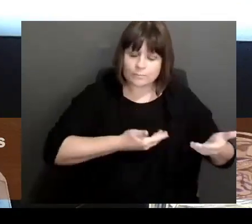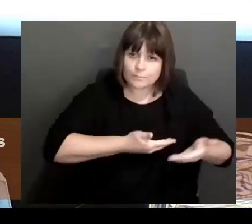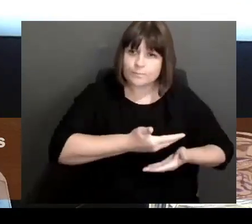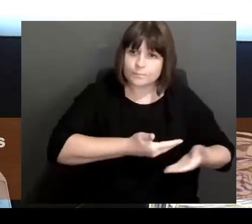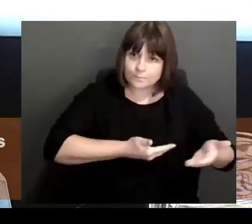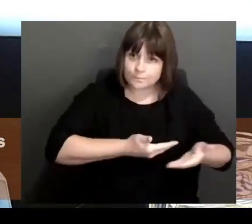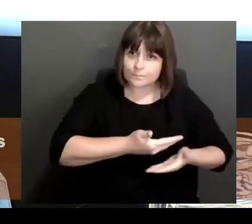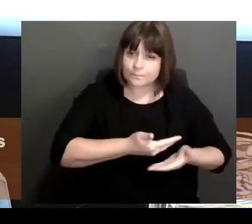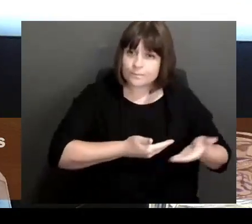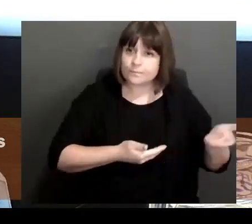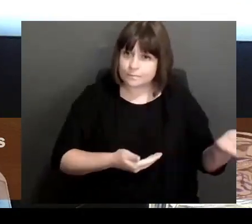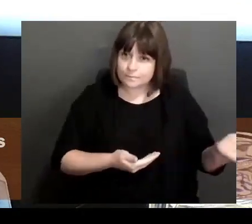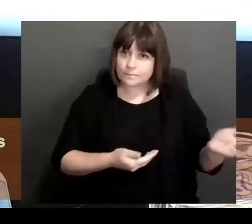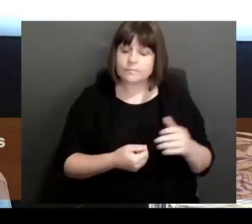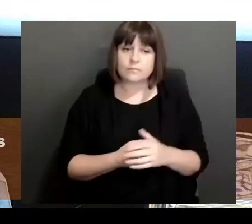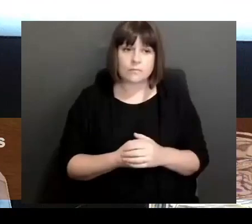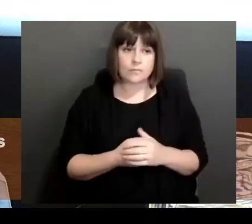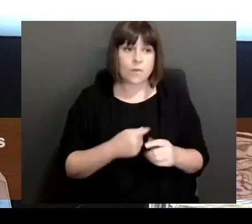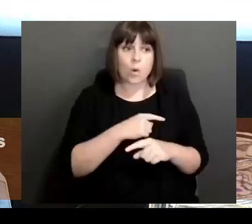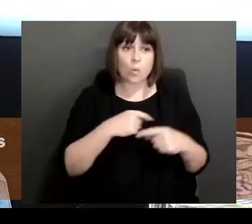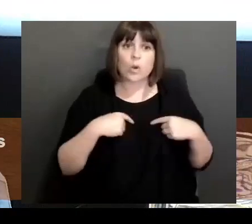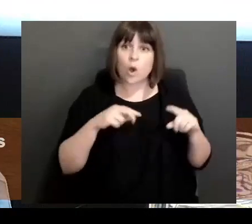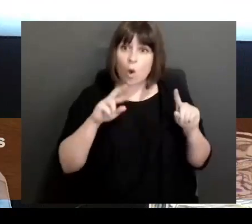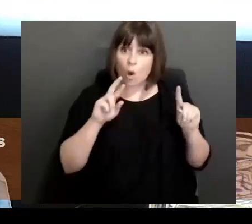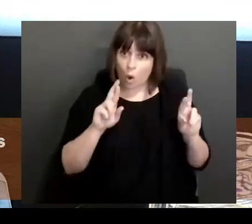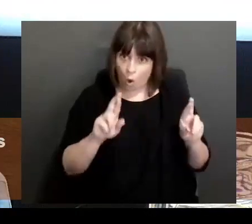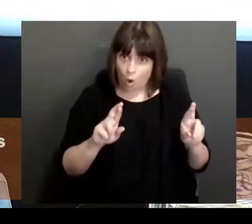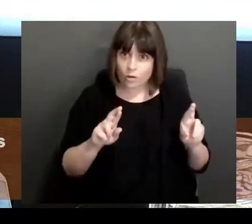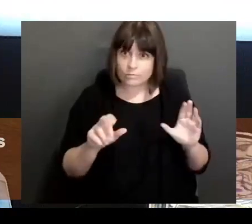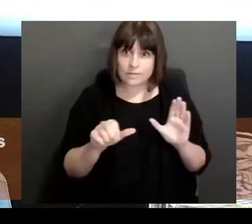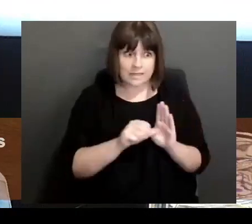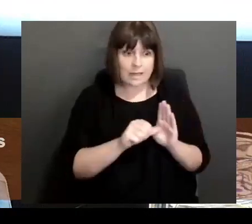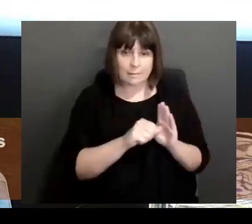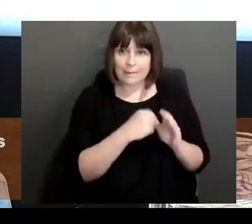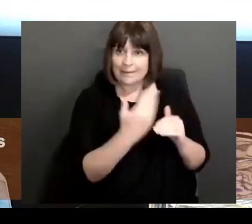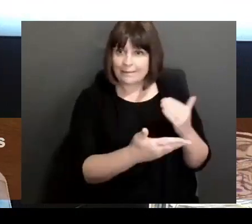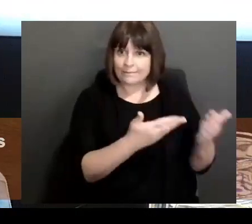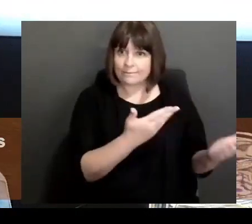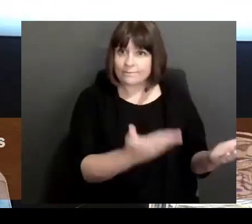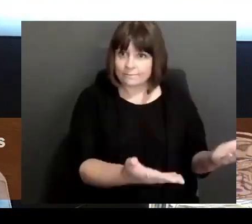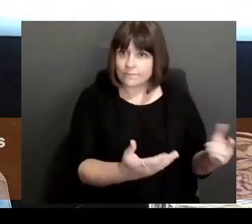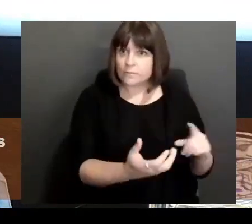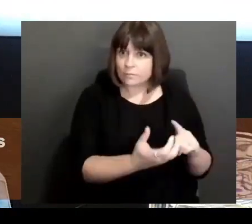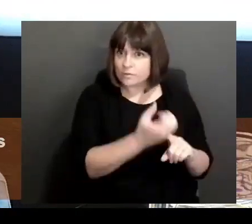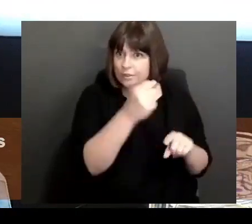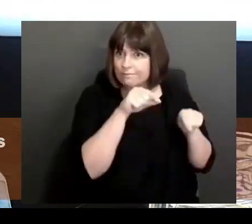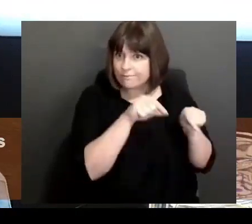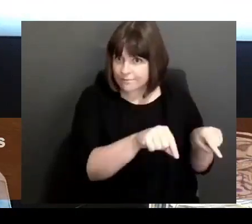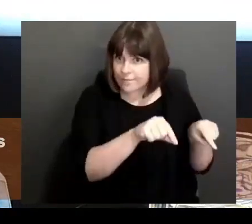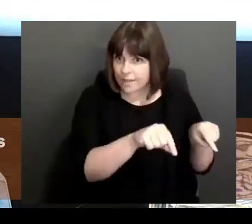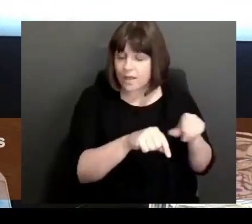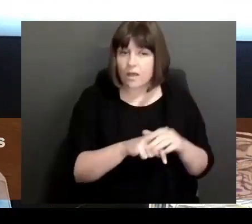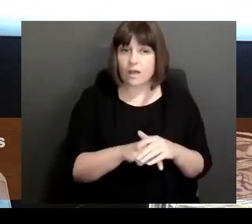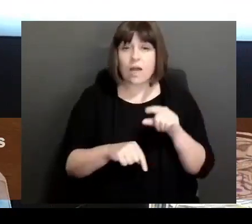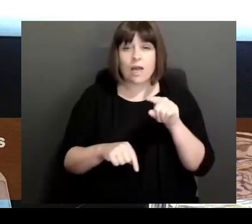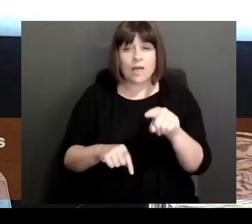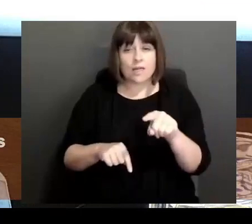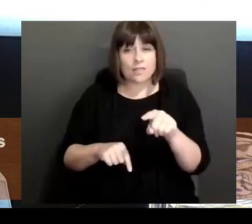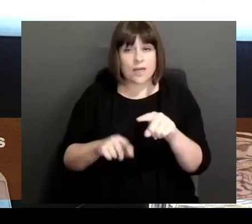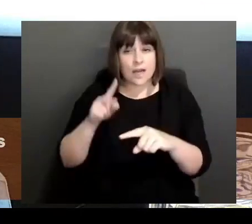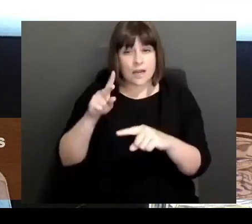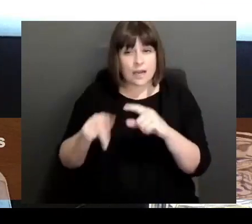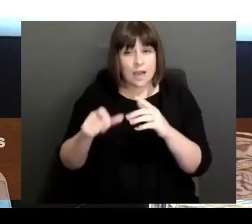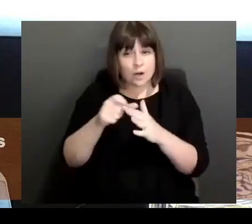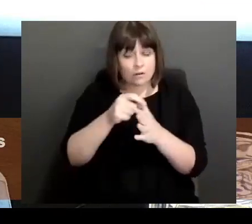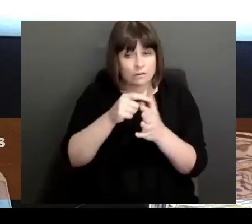and that is what we hope to achieve, is that that money goes out the door. Now, in terms of that deadline that has been referred